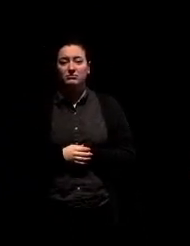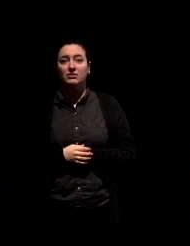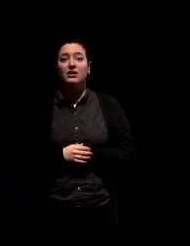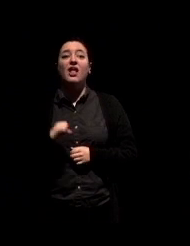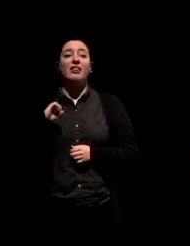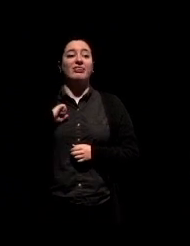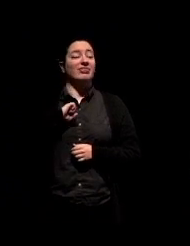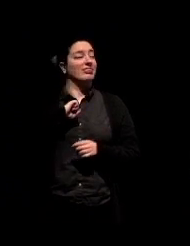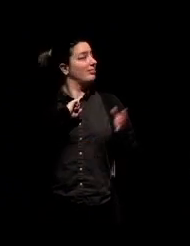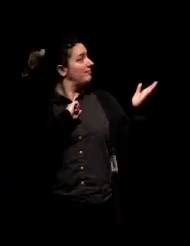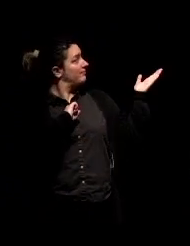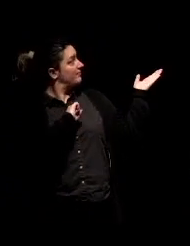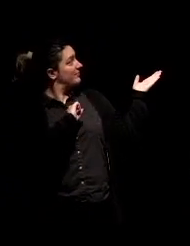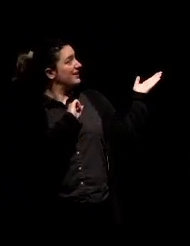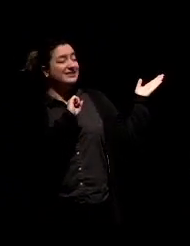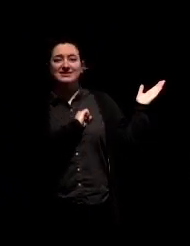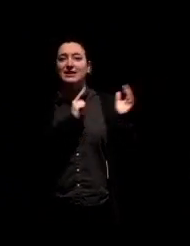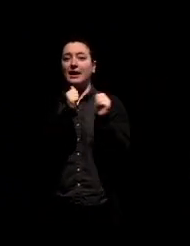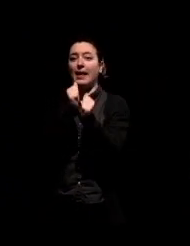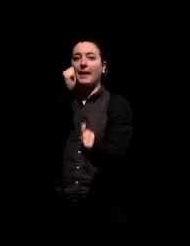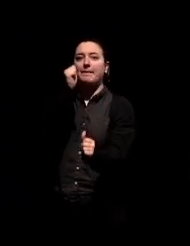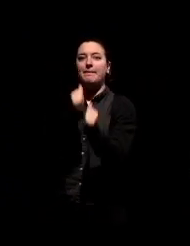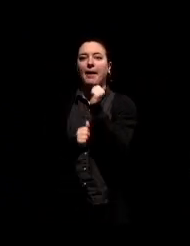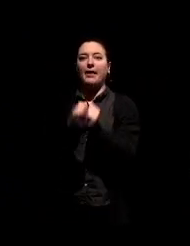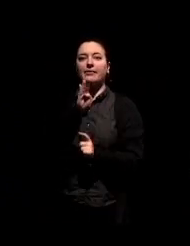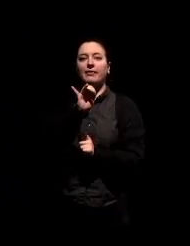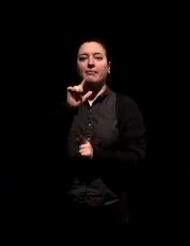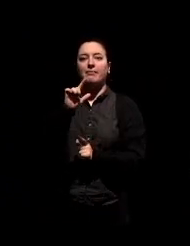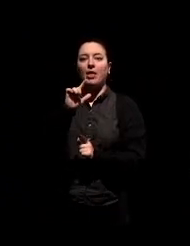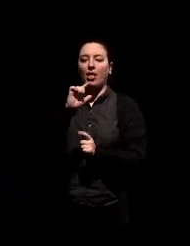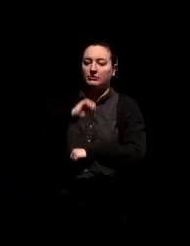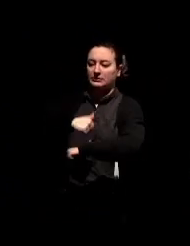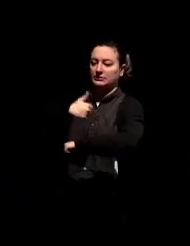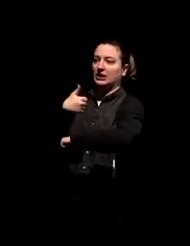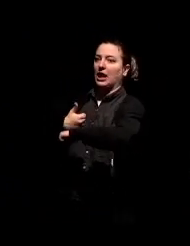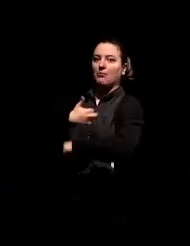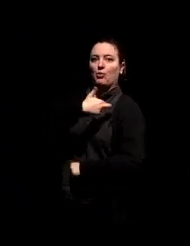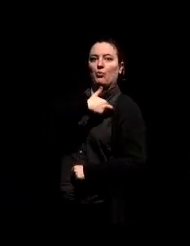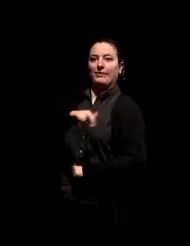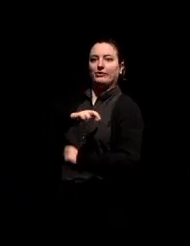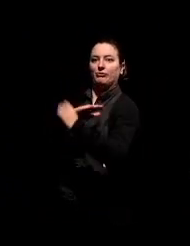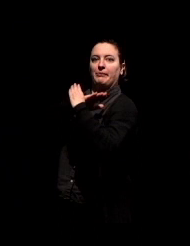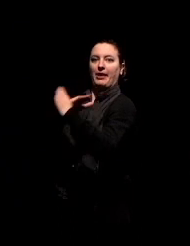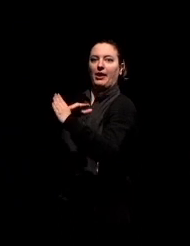Senate passes bill giving religious protection to therapists. This is a law that's been